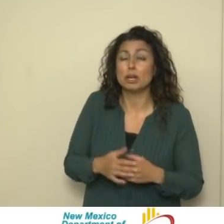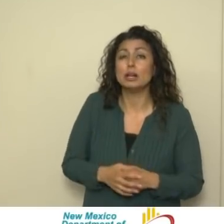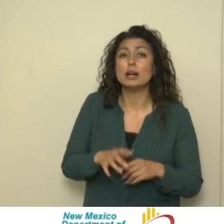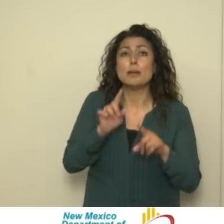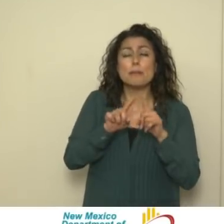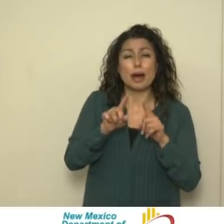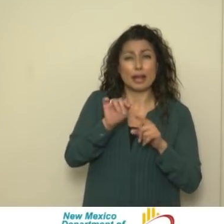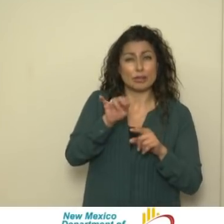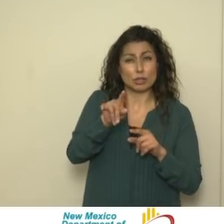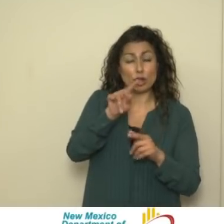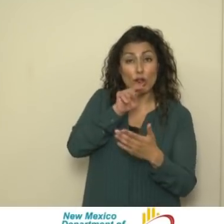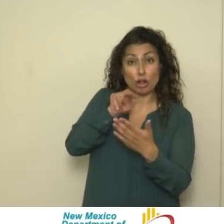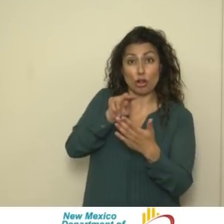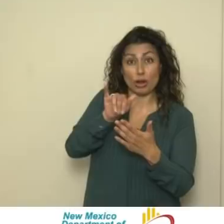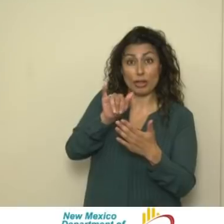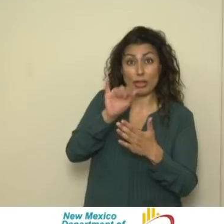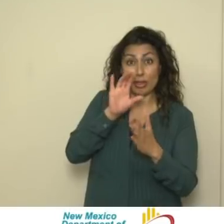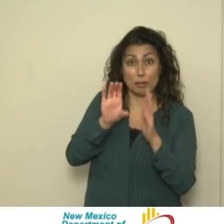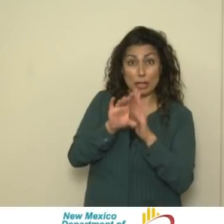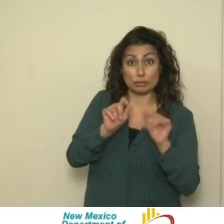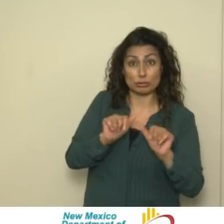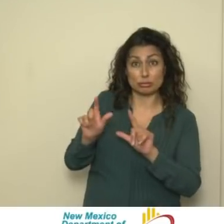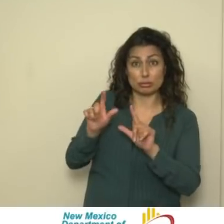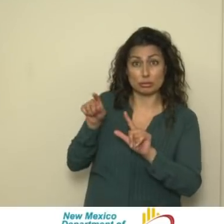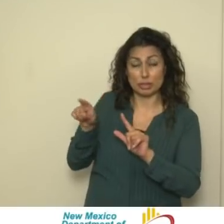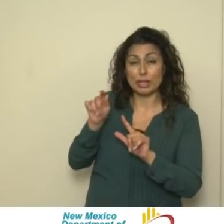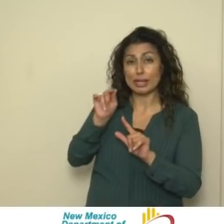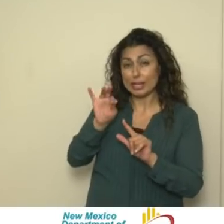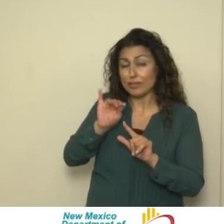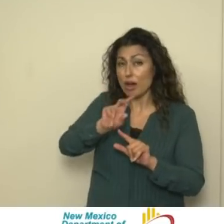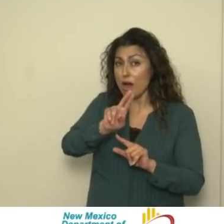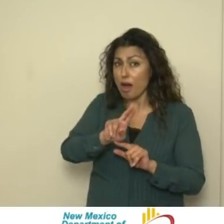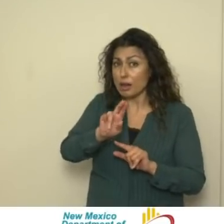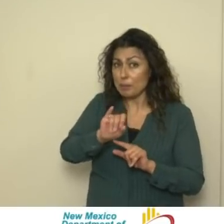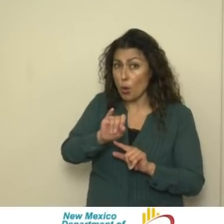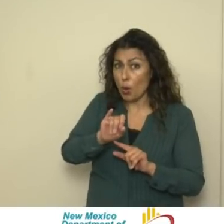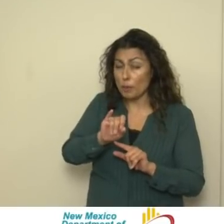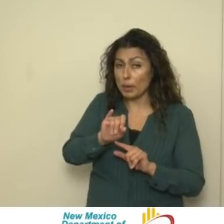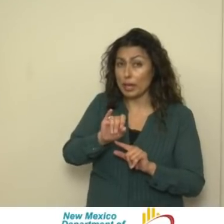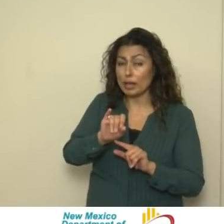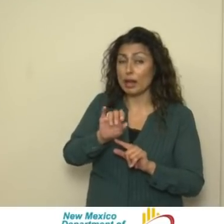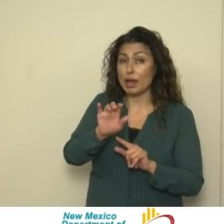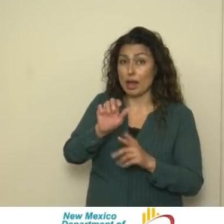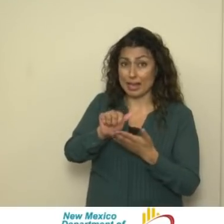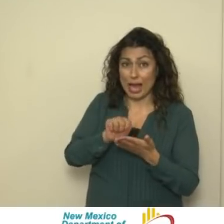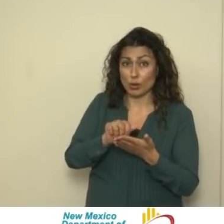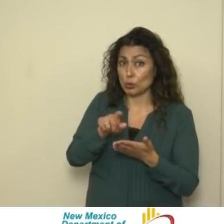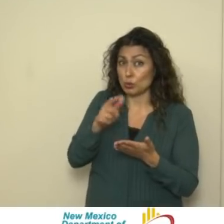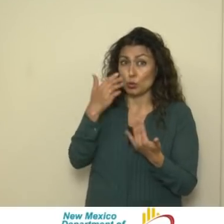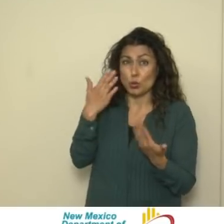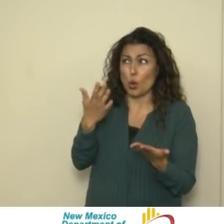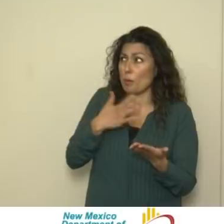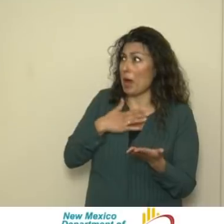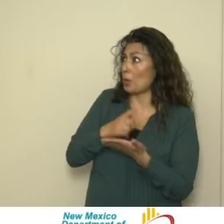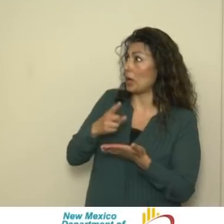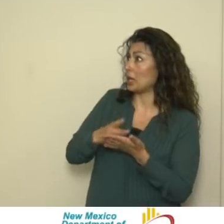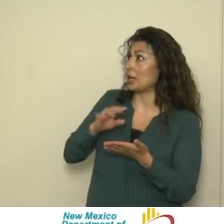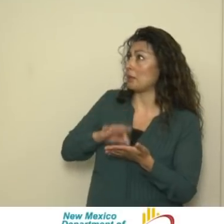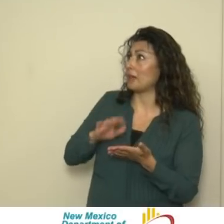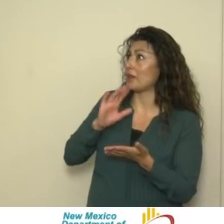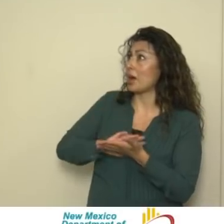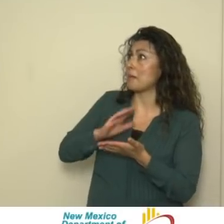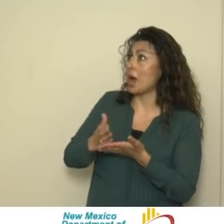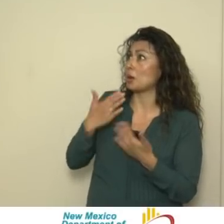if you look at that picture right there, if you have an unemployment account and you don't know what your weekly benefit amount